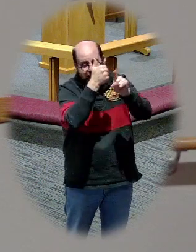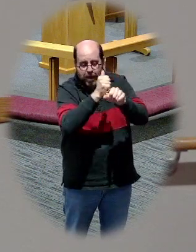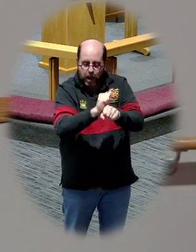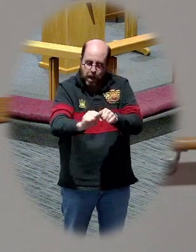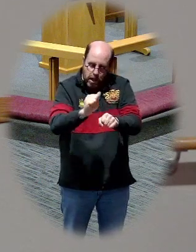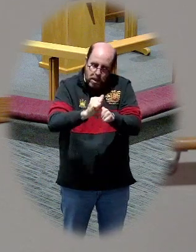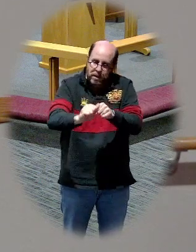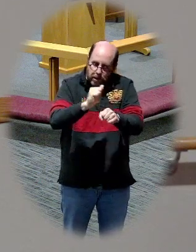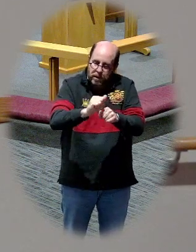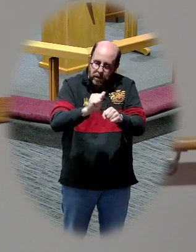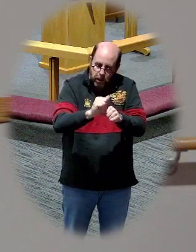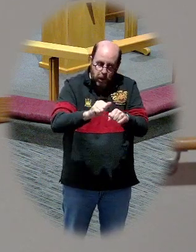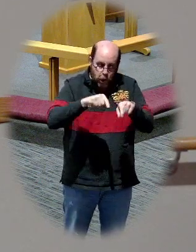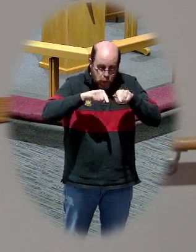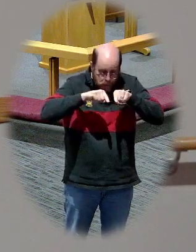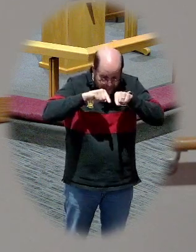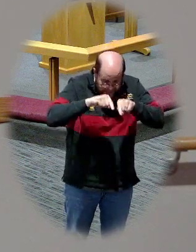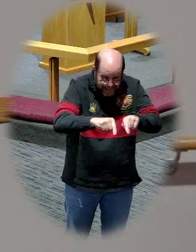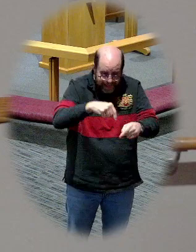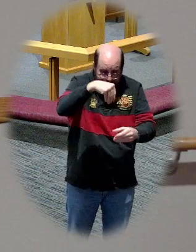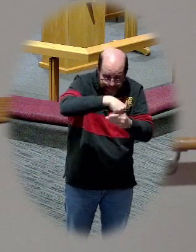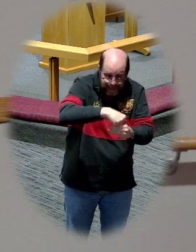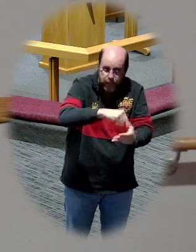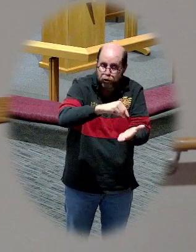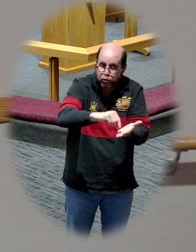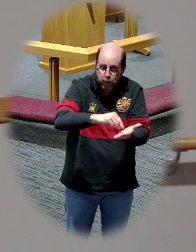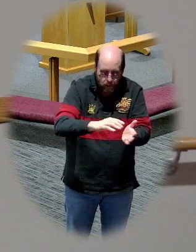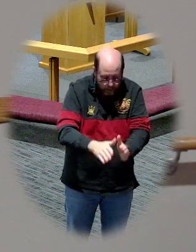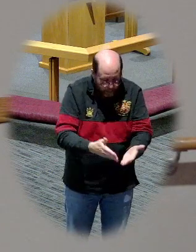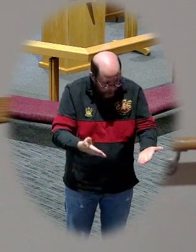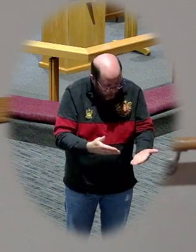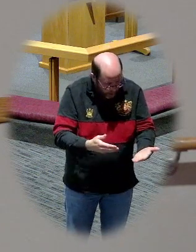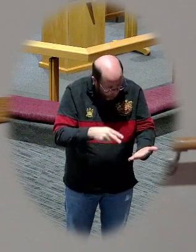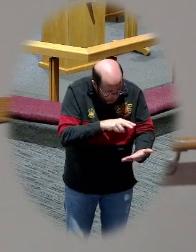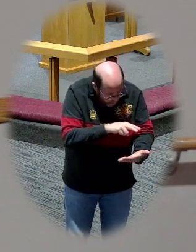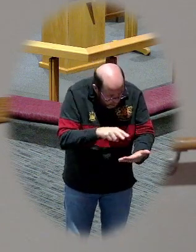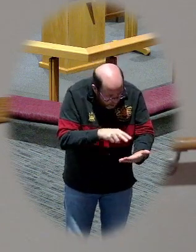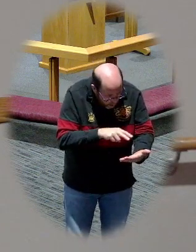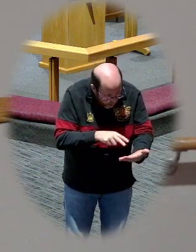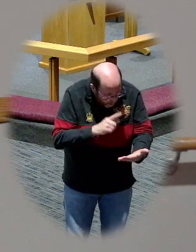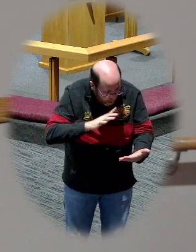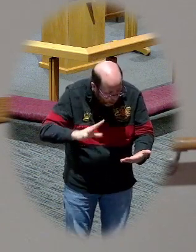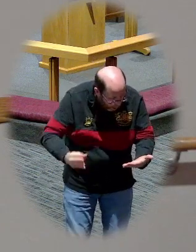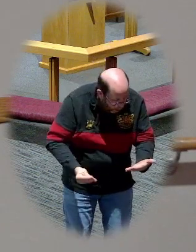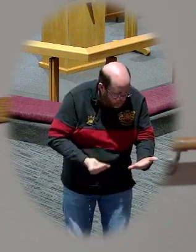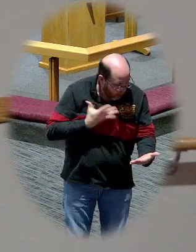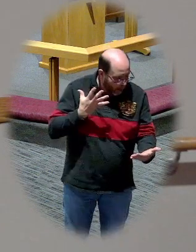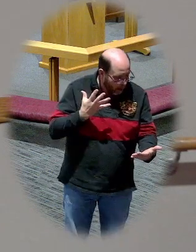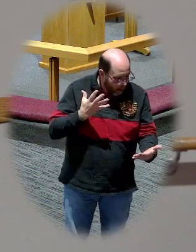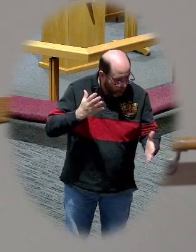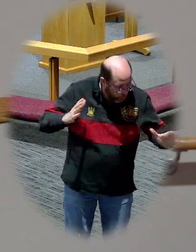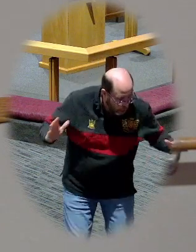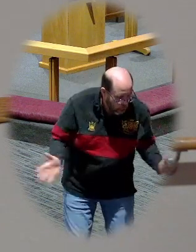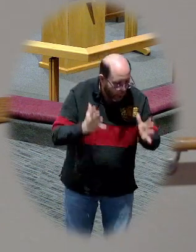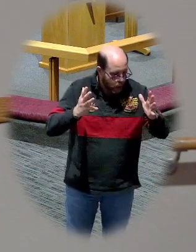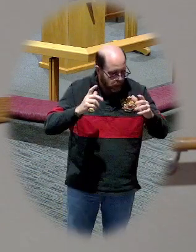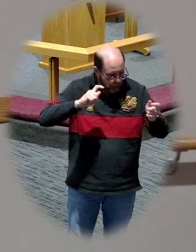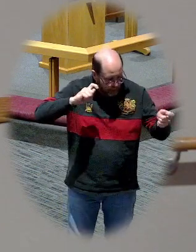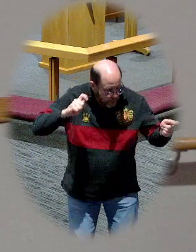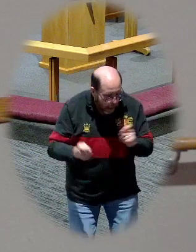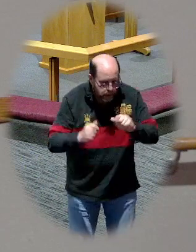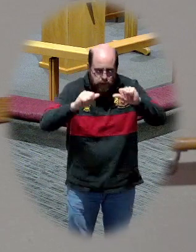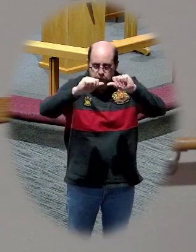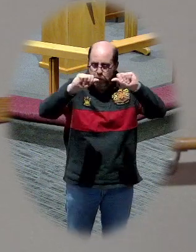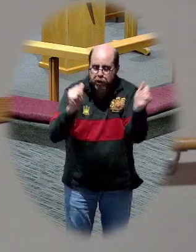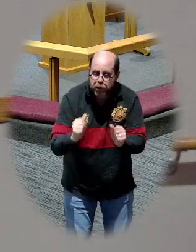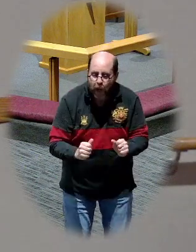these scriptures to encourage us, to grow us, shape us, and